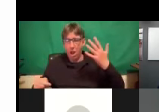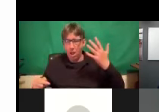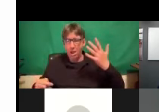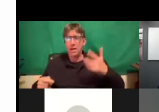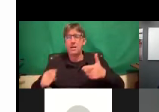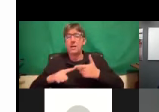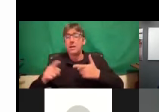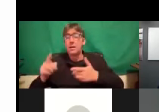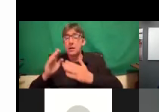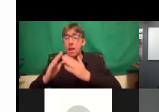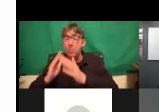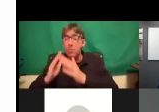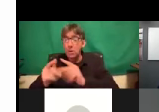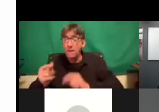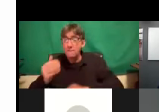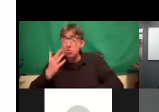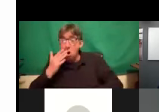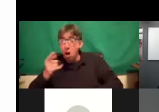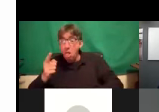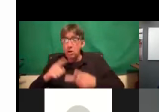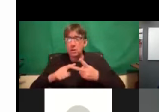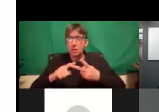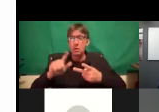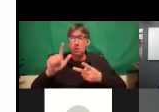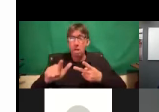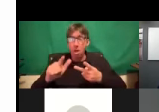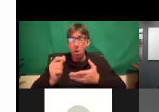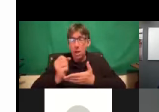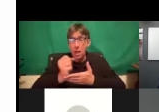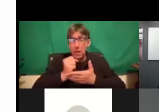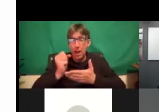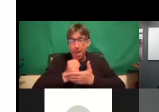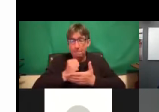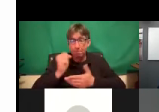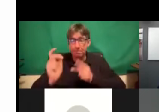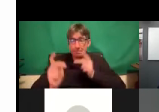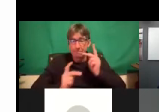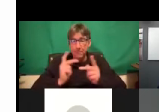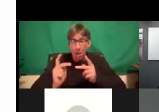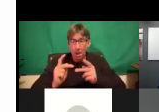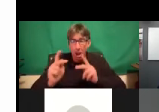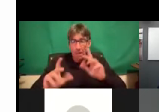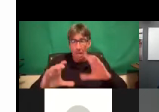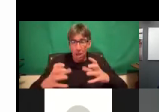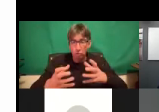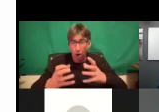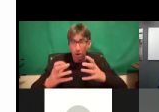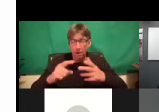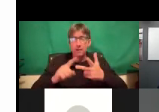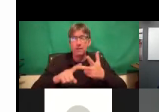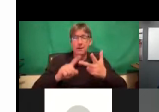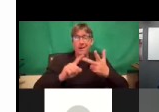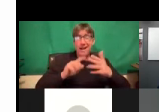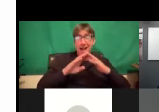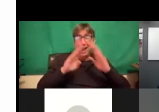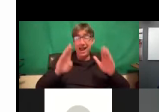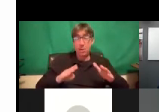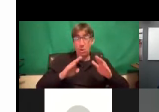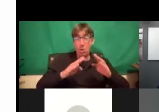color, low-income populations, households with no or low car access,